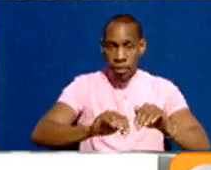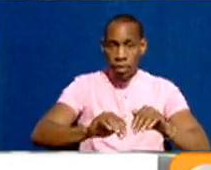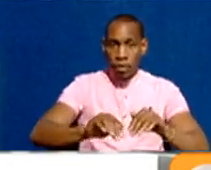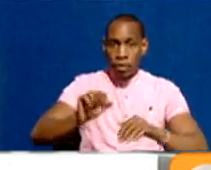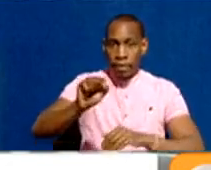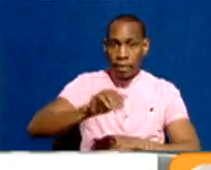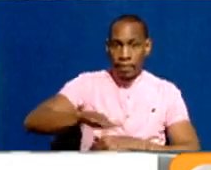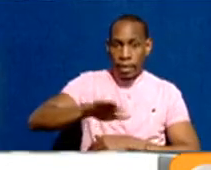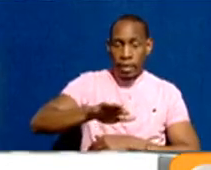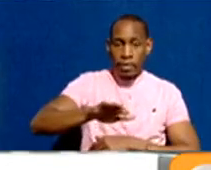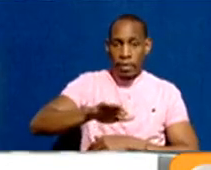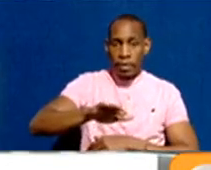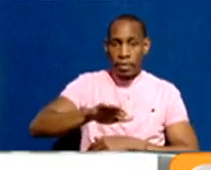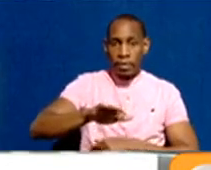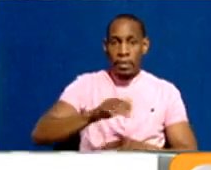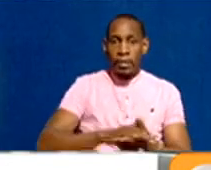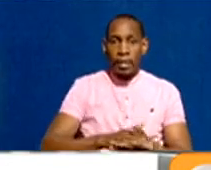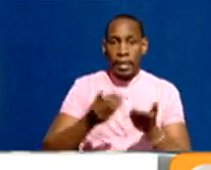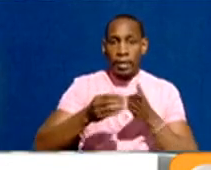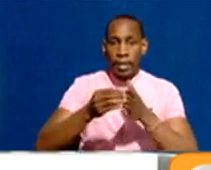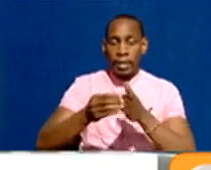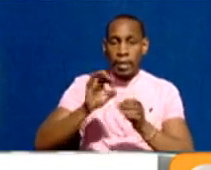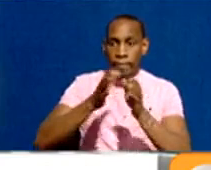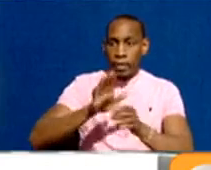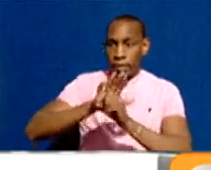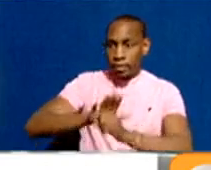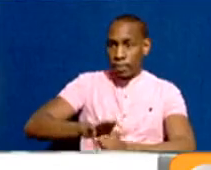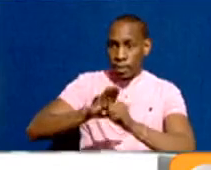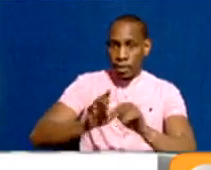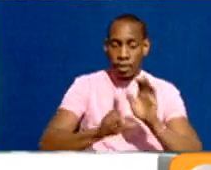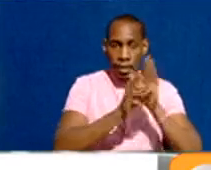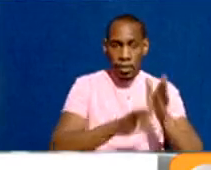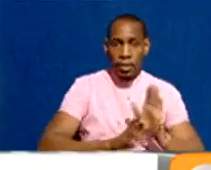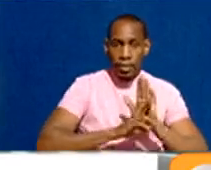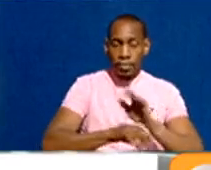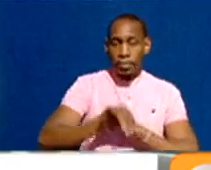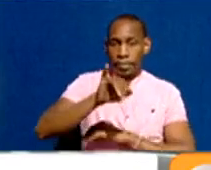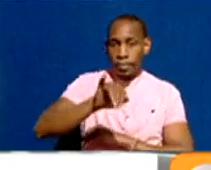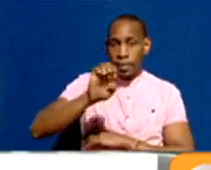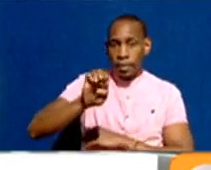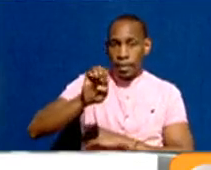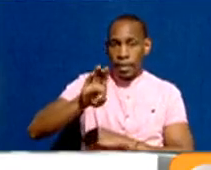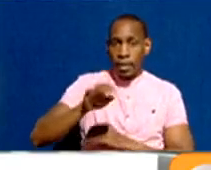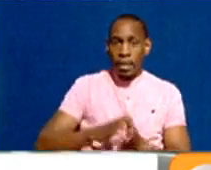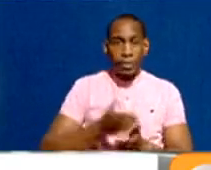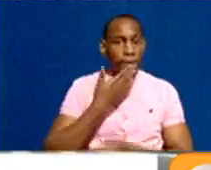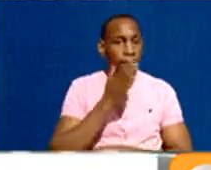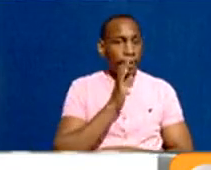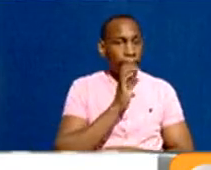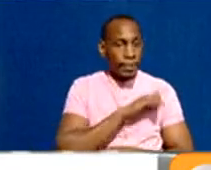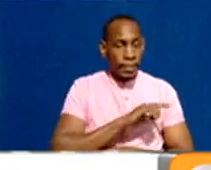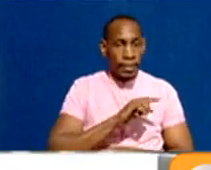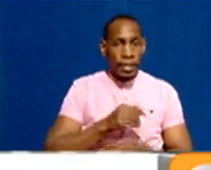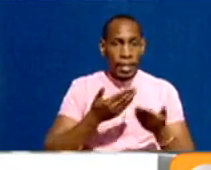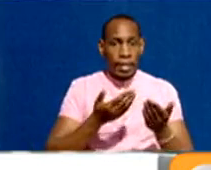five electoral areas had led to voter suppression. Lawyers representing the IEBC fought back the